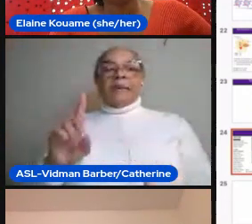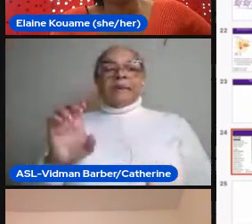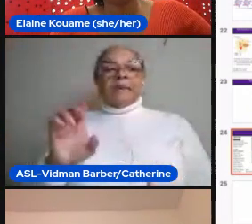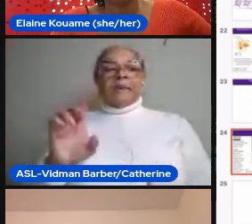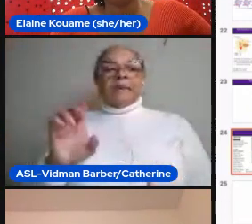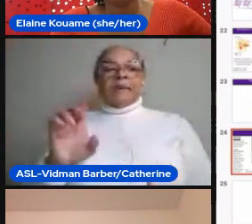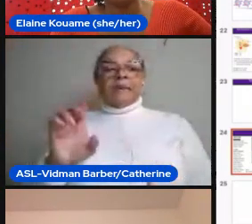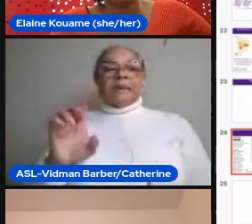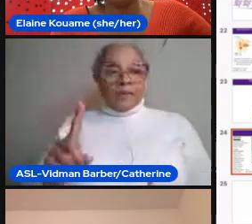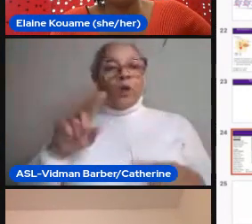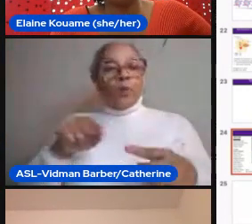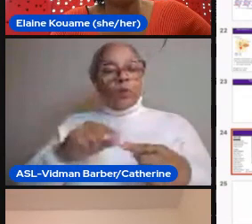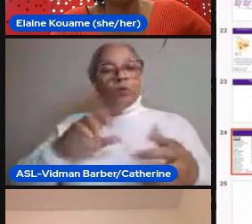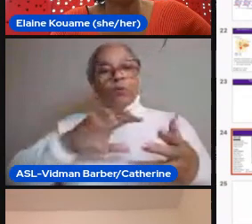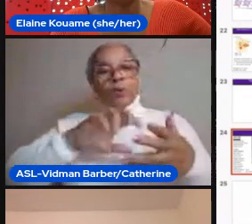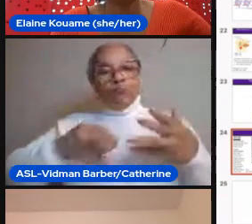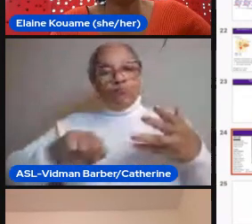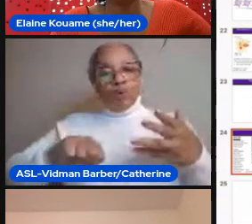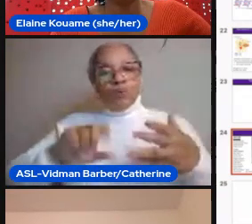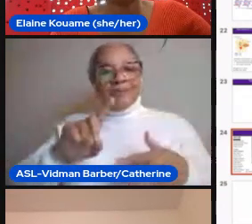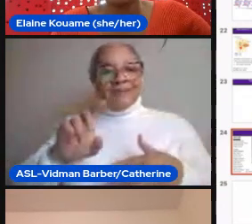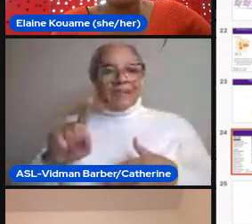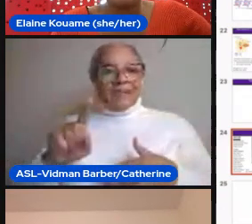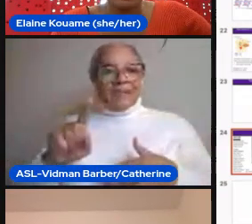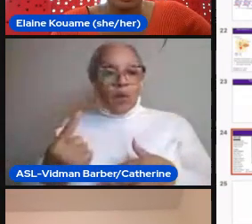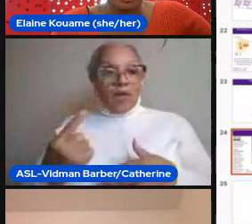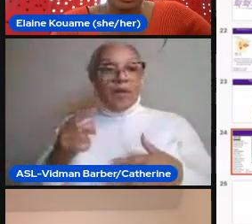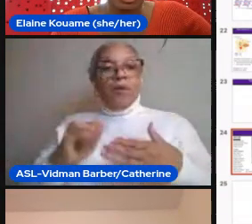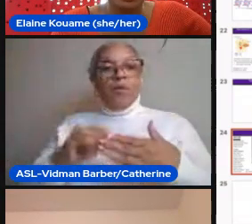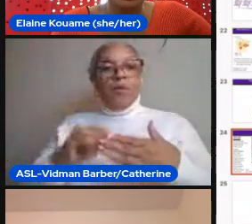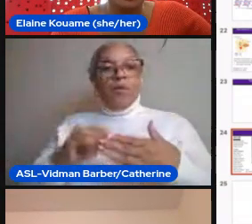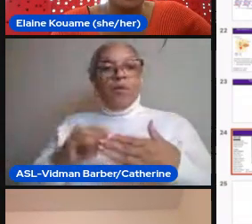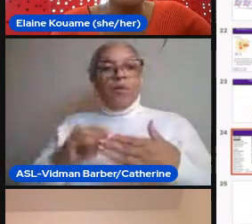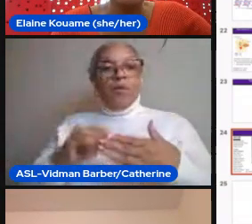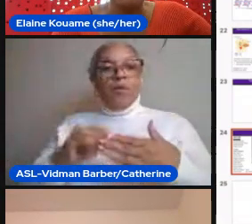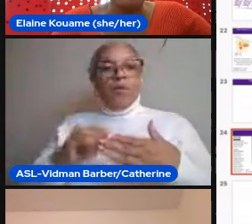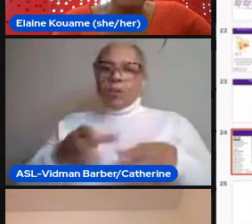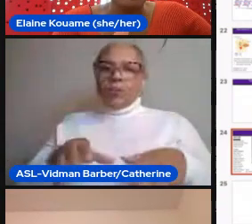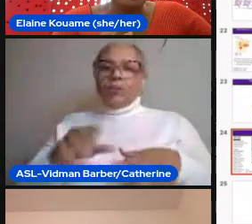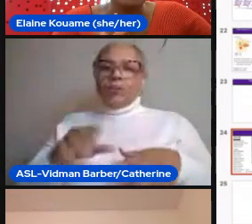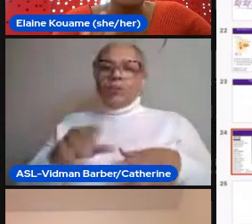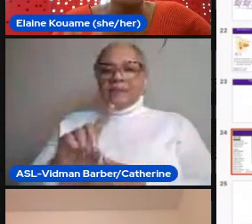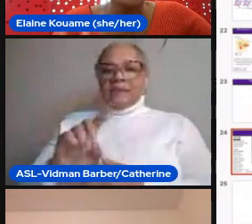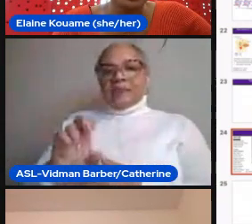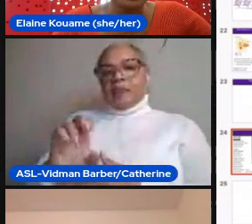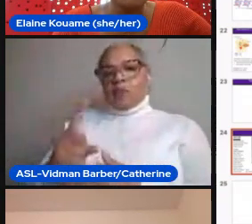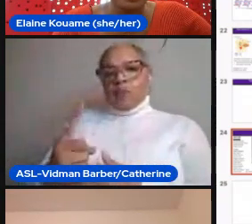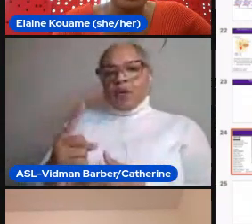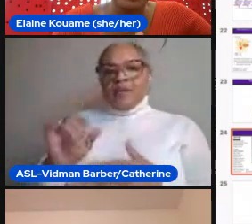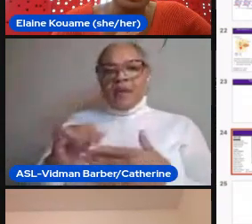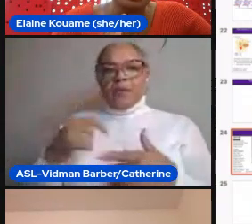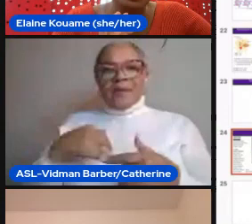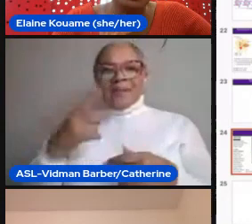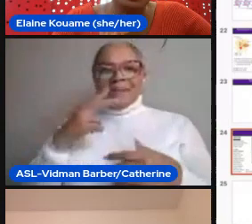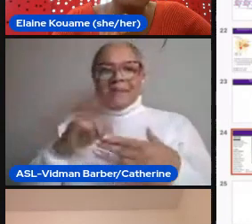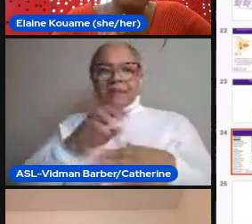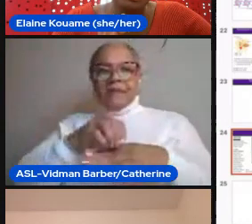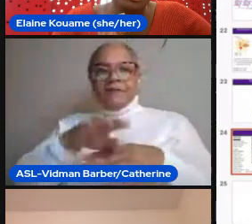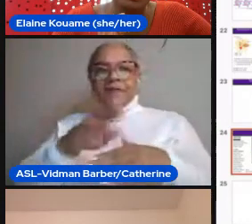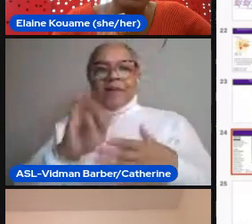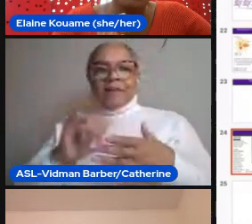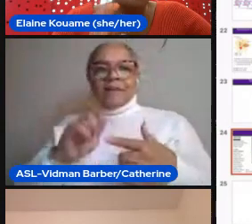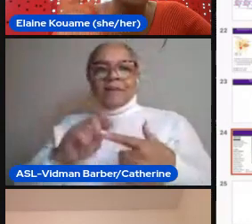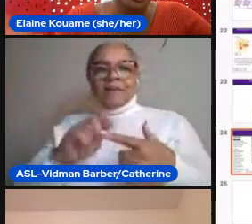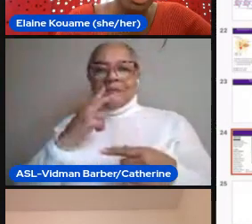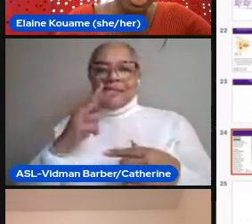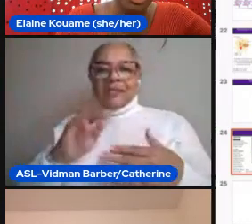we remove the DC1, we completely lose the Th1. So that we can see the effect. The effect